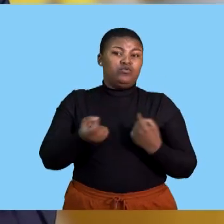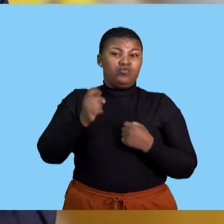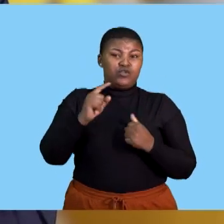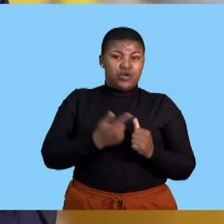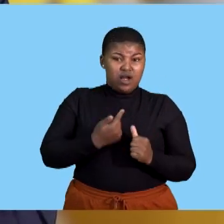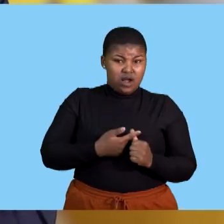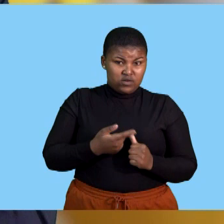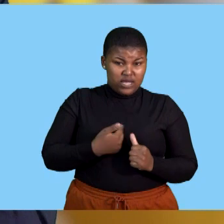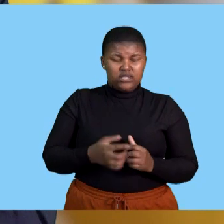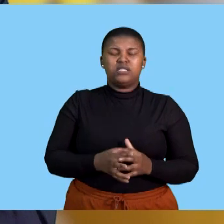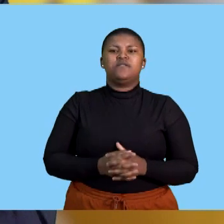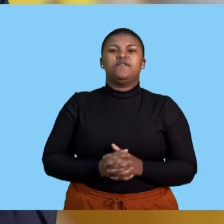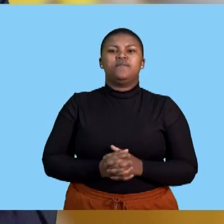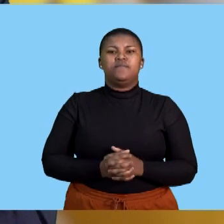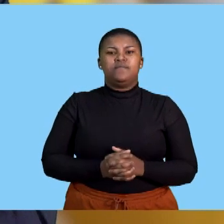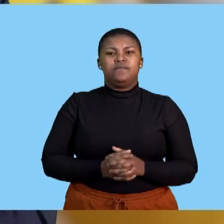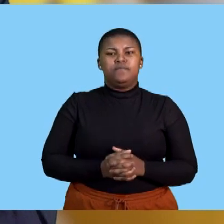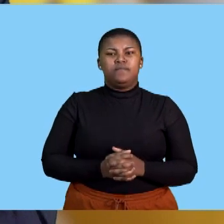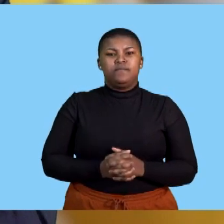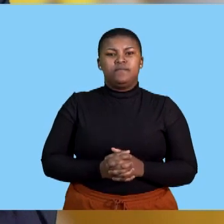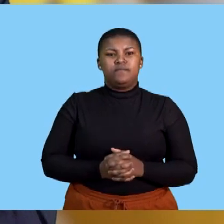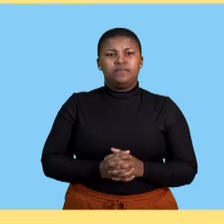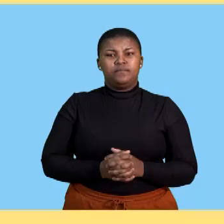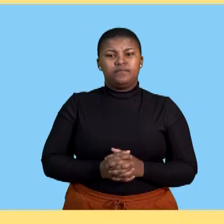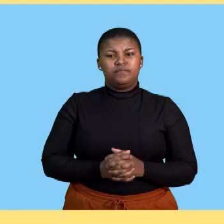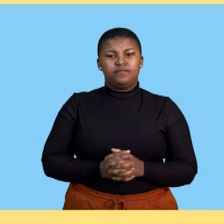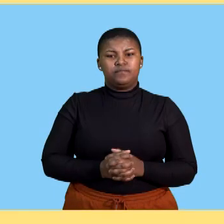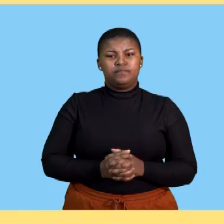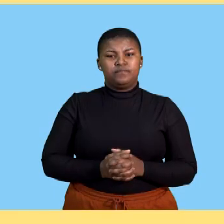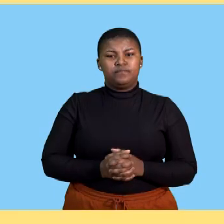able to calculate, you must be